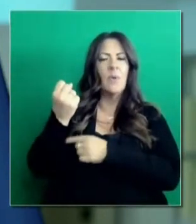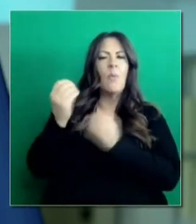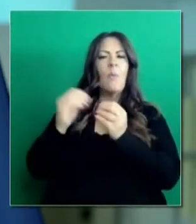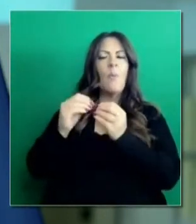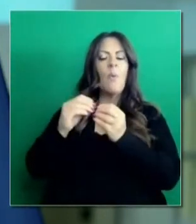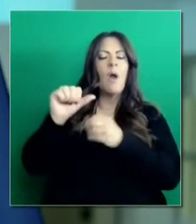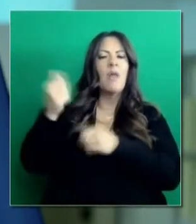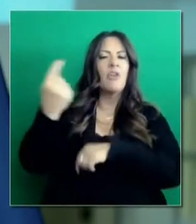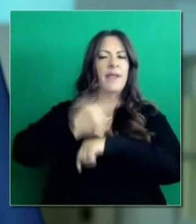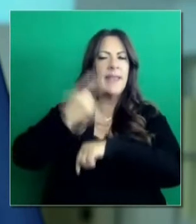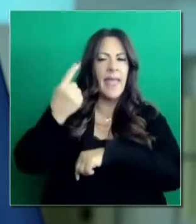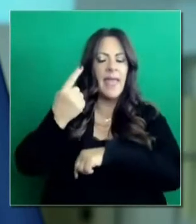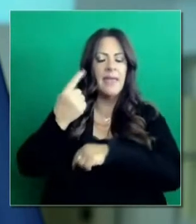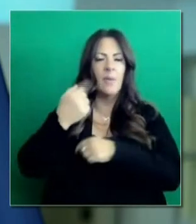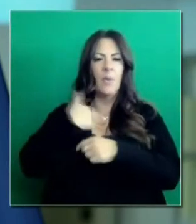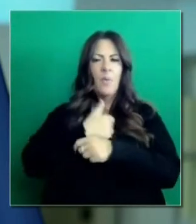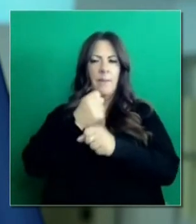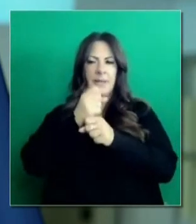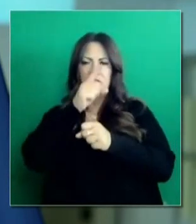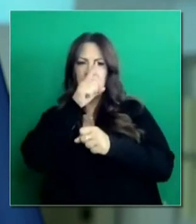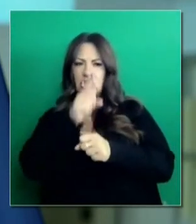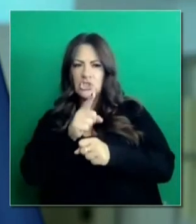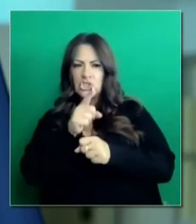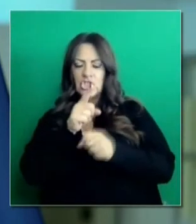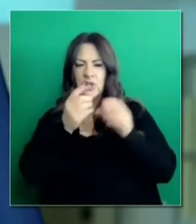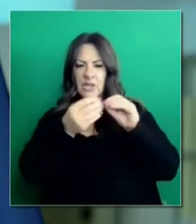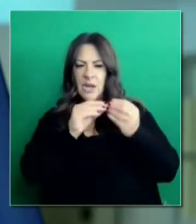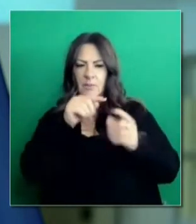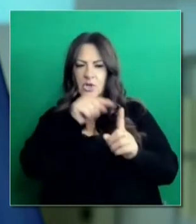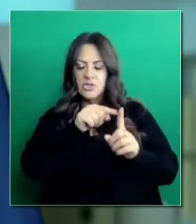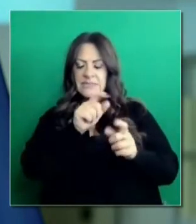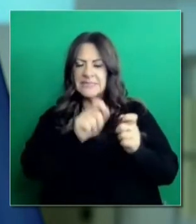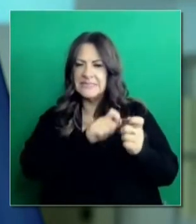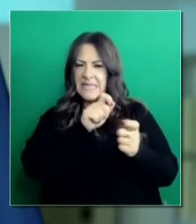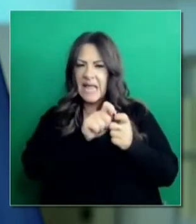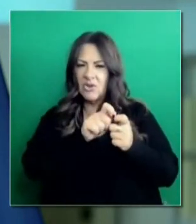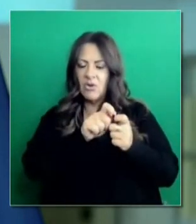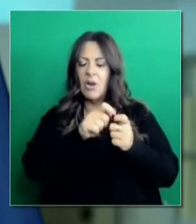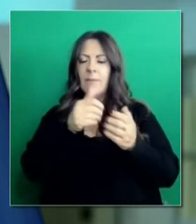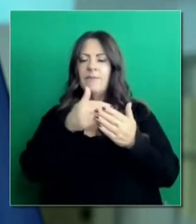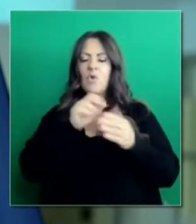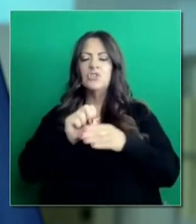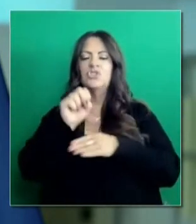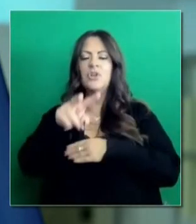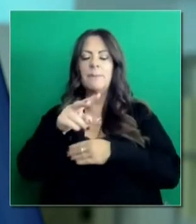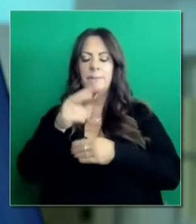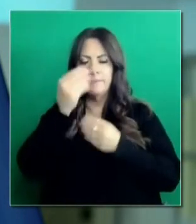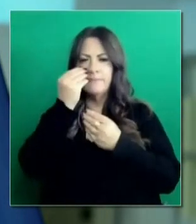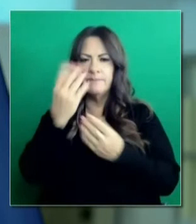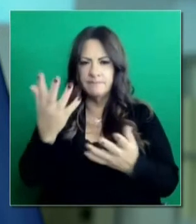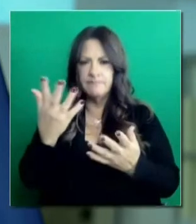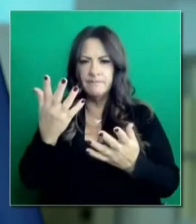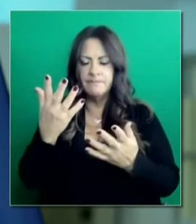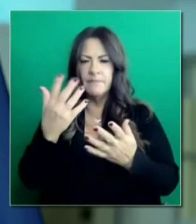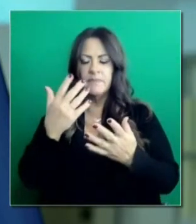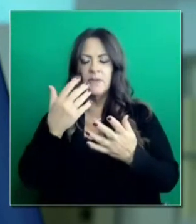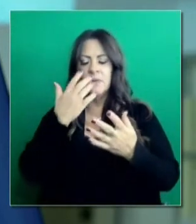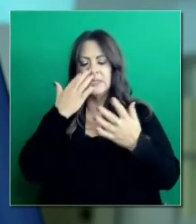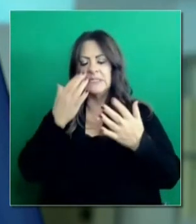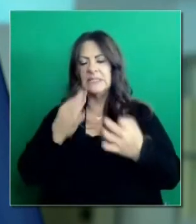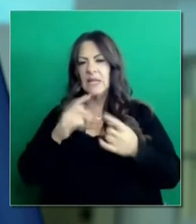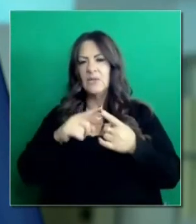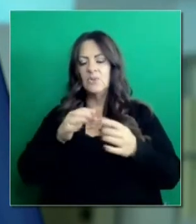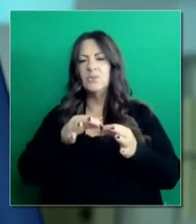indeed accurate and folks were privy to that assurance. So we did a lot of comprehensive outreach, and we're just pleased